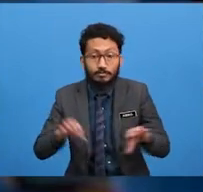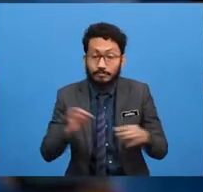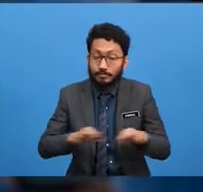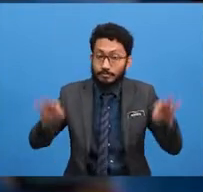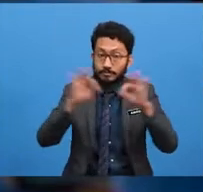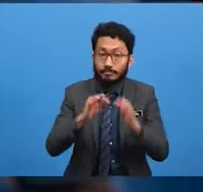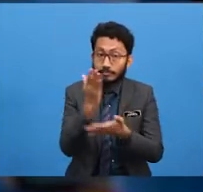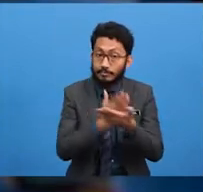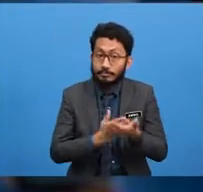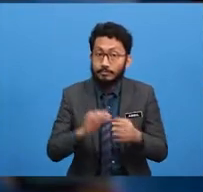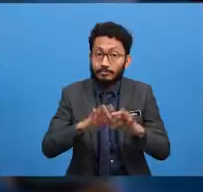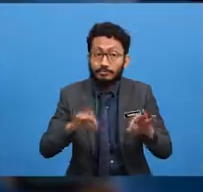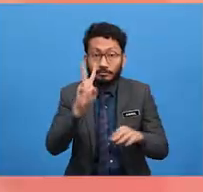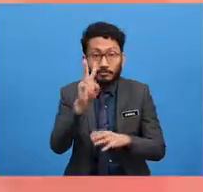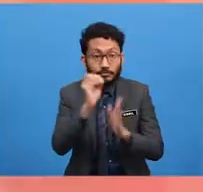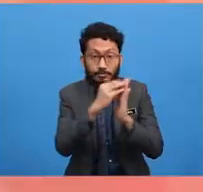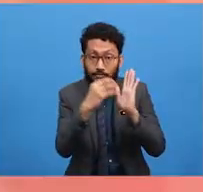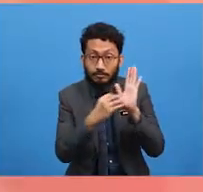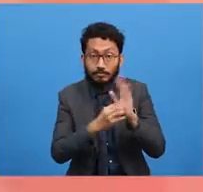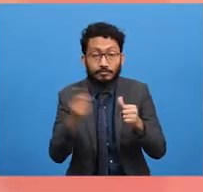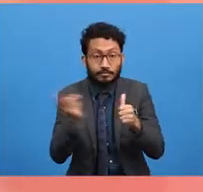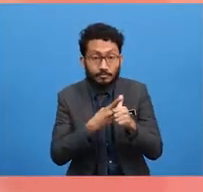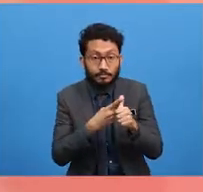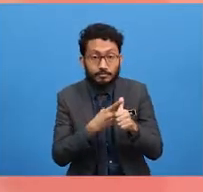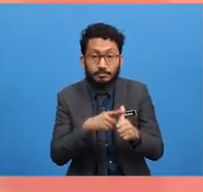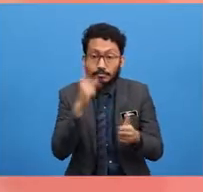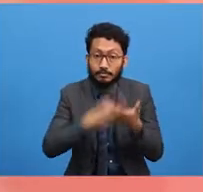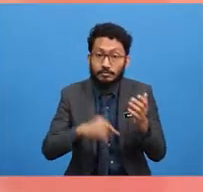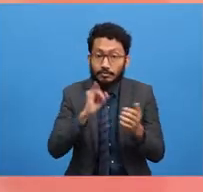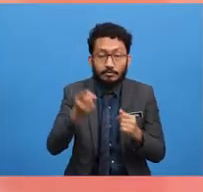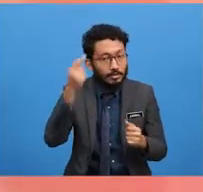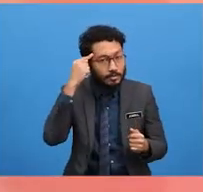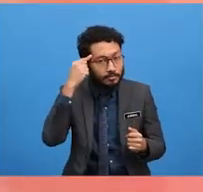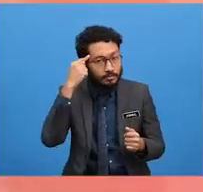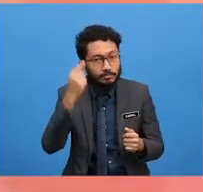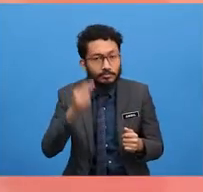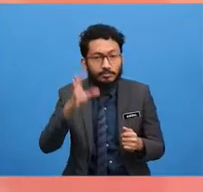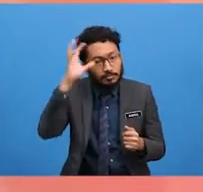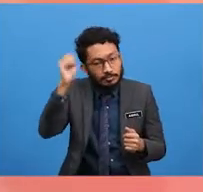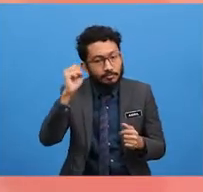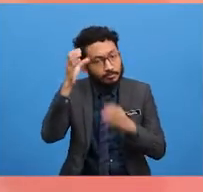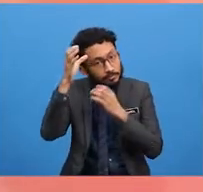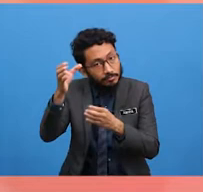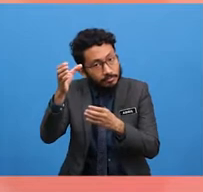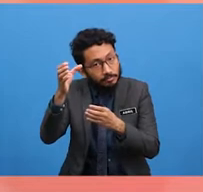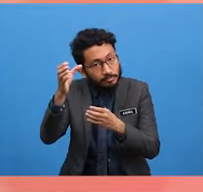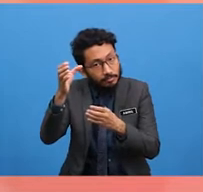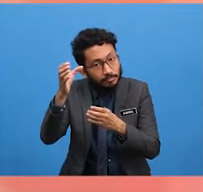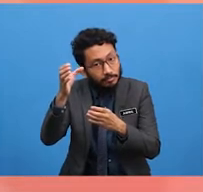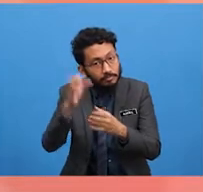two paragraphs. The first one, what do you think of his suggestion to spend a weekend